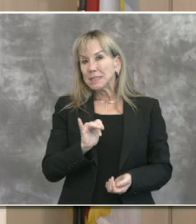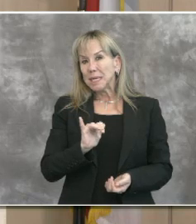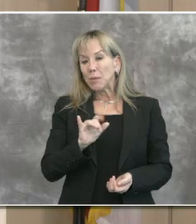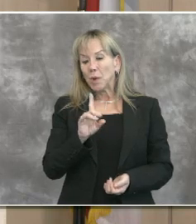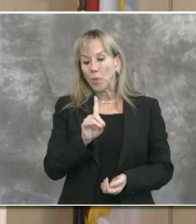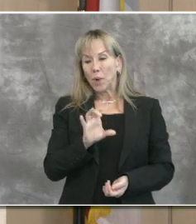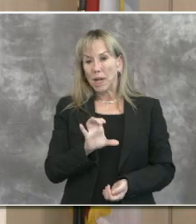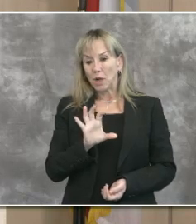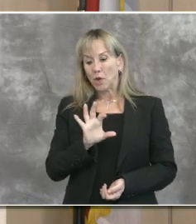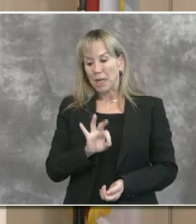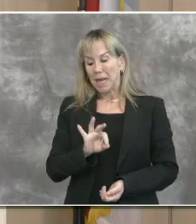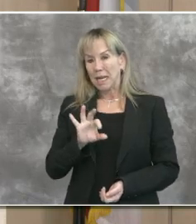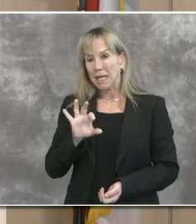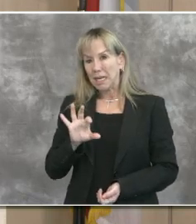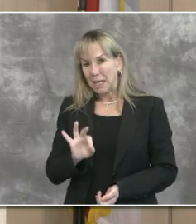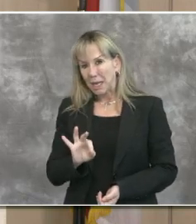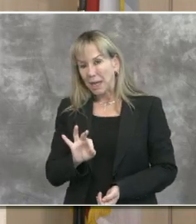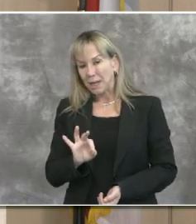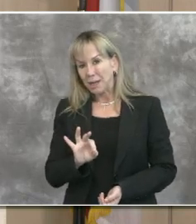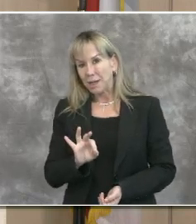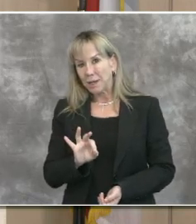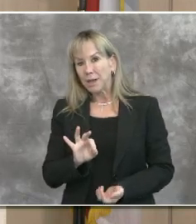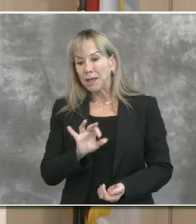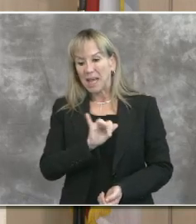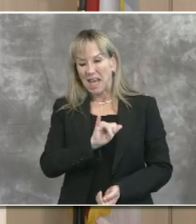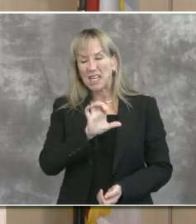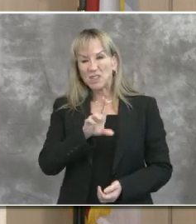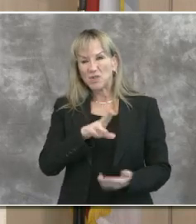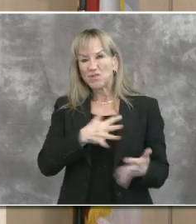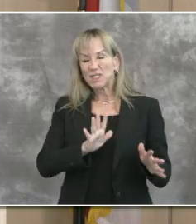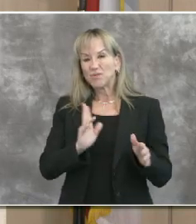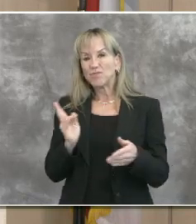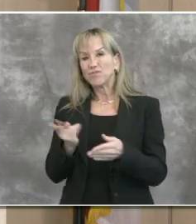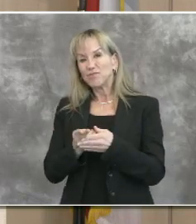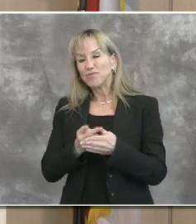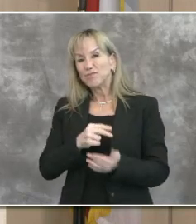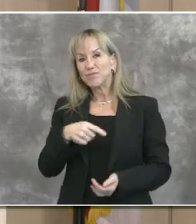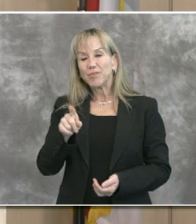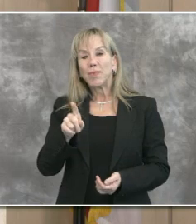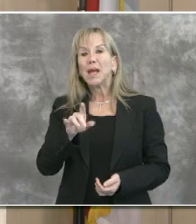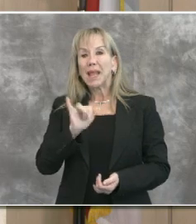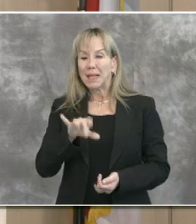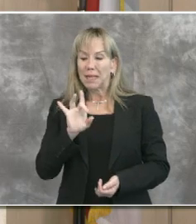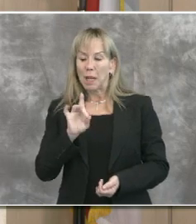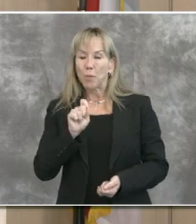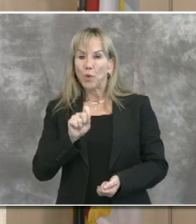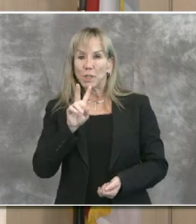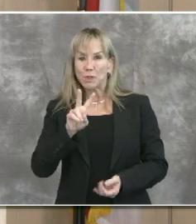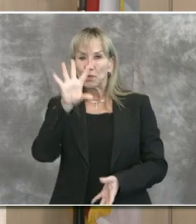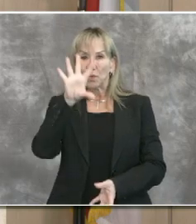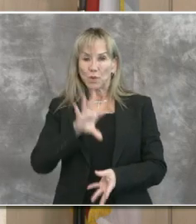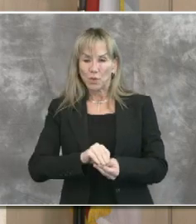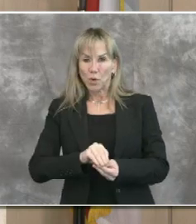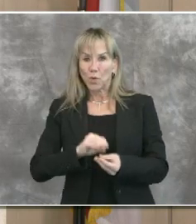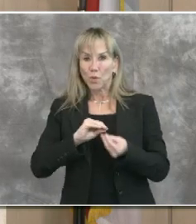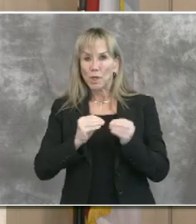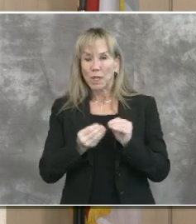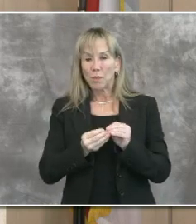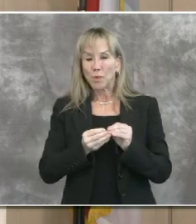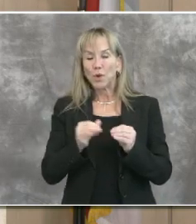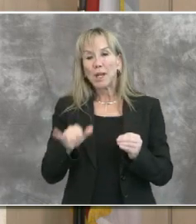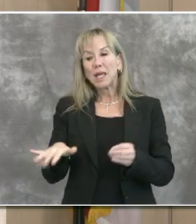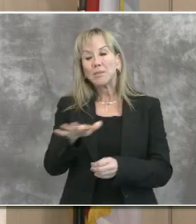as 199 ICU admissions, which is 8.2% of the total number of cases, but